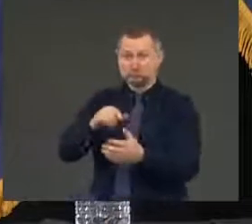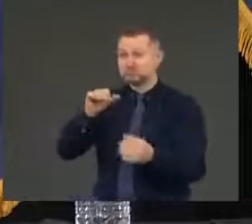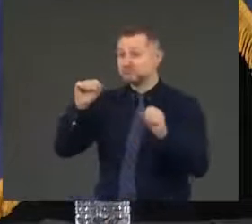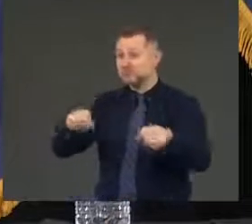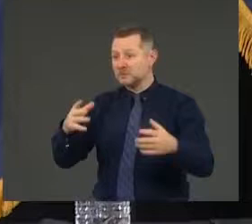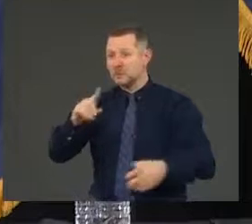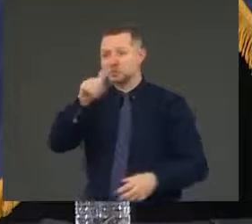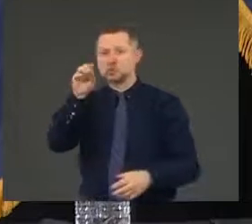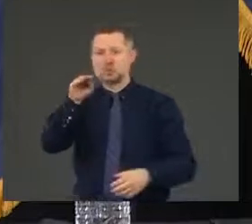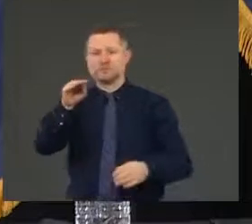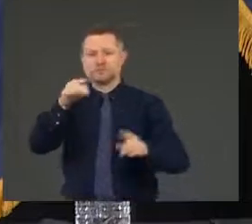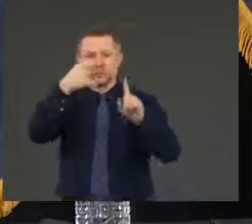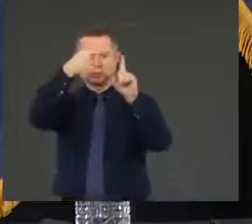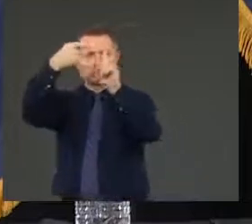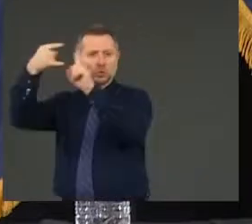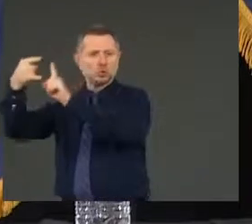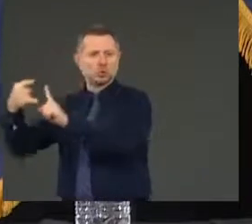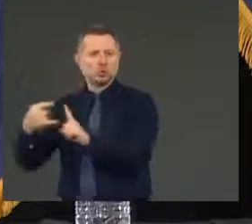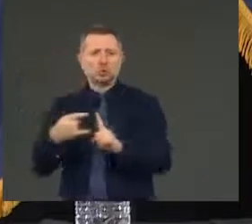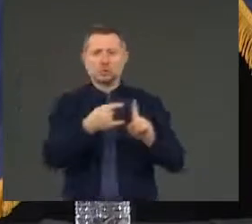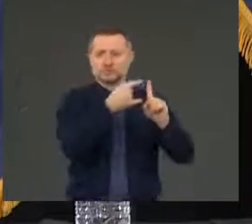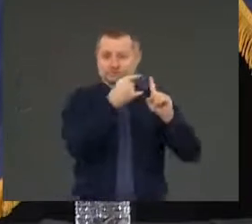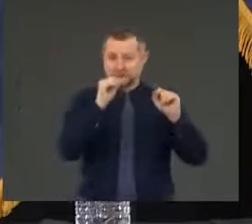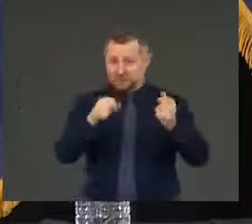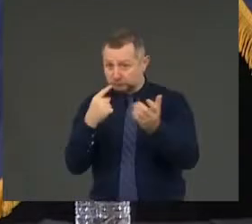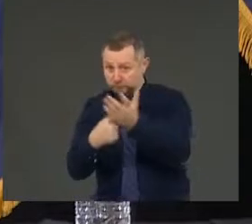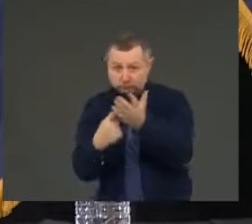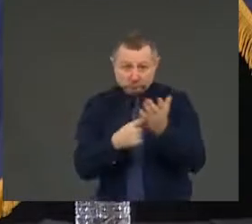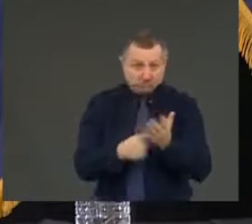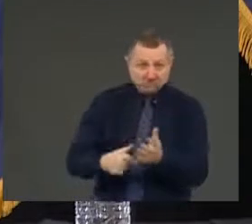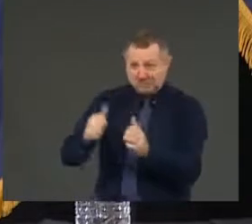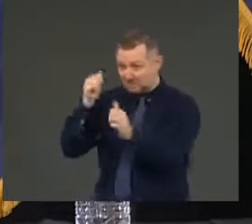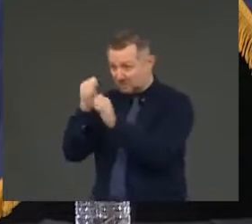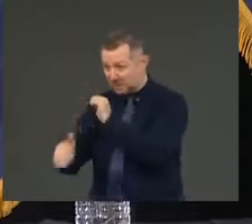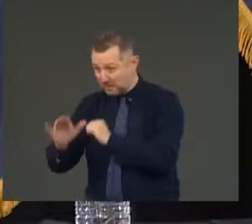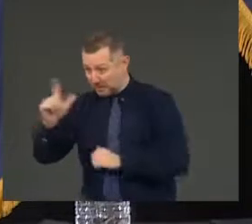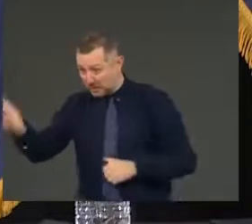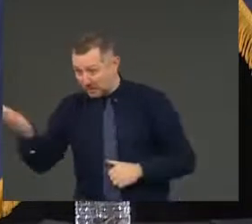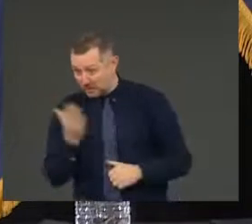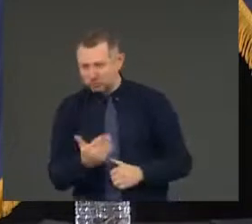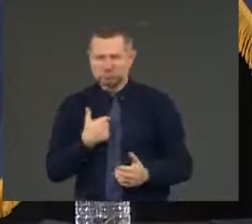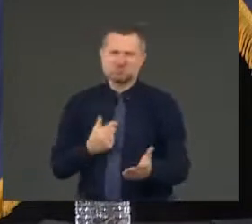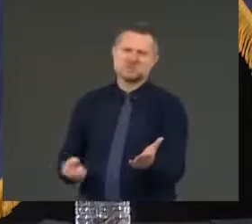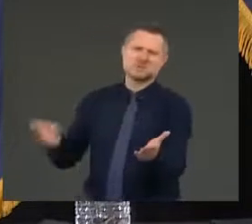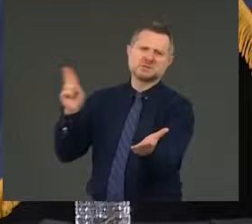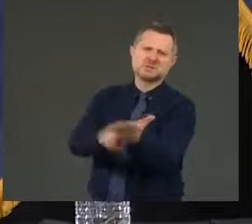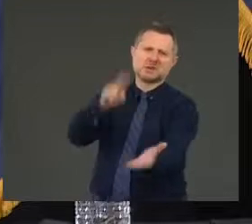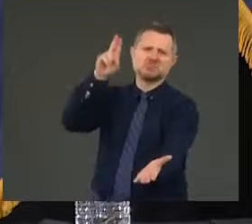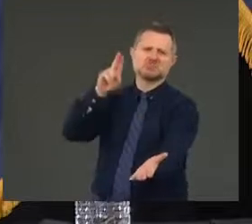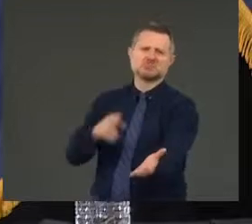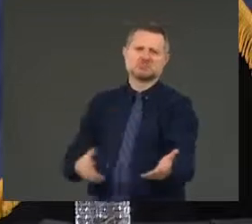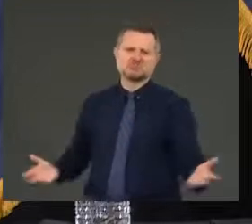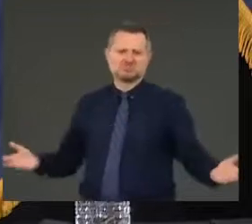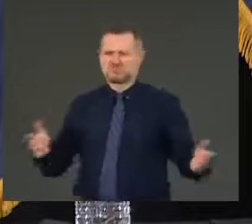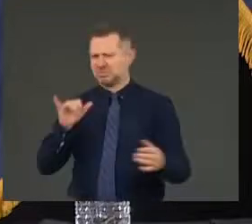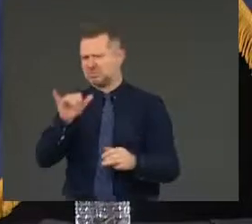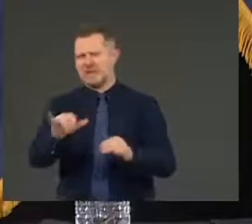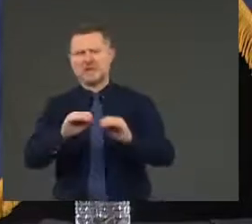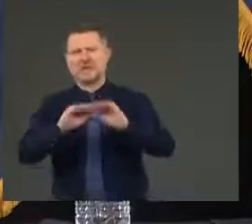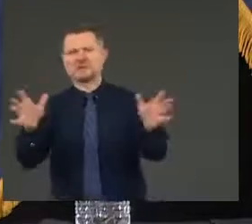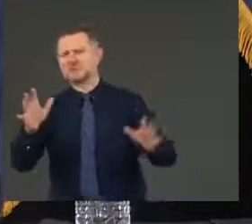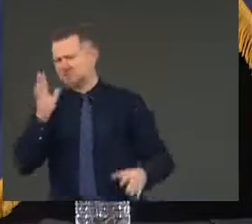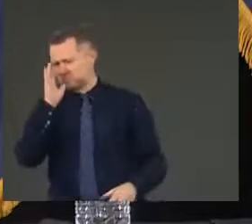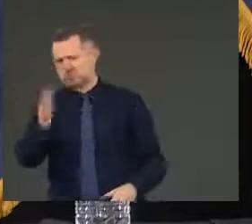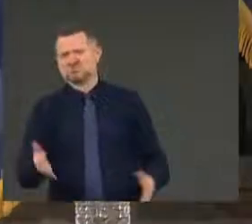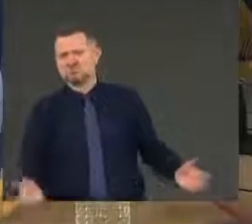it, pass the bill. I will sign it today. I can't be clearer or more direct than that.